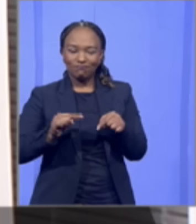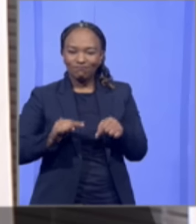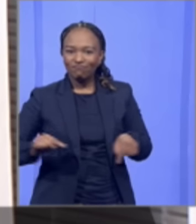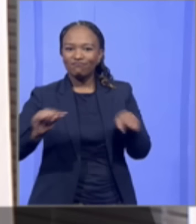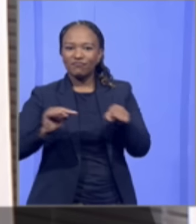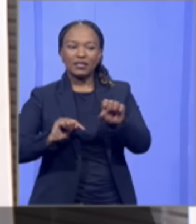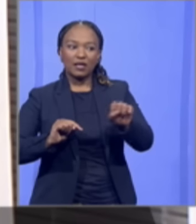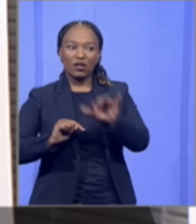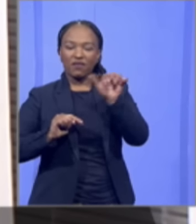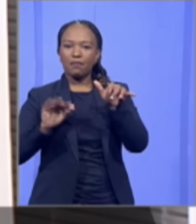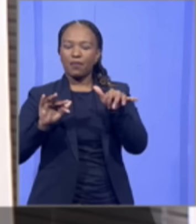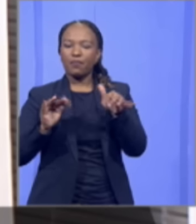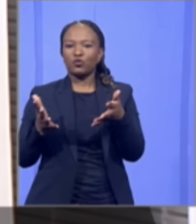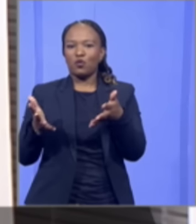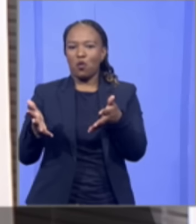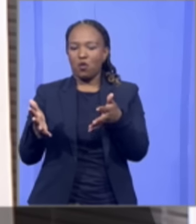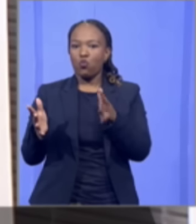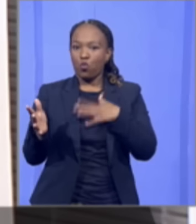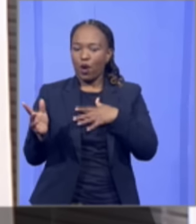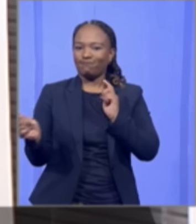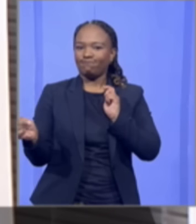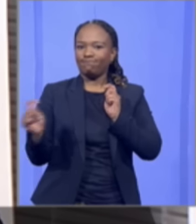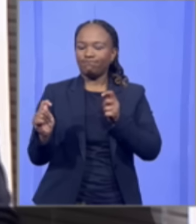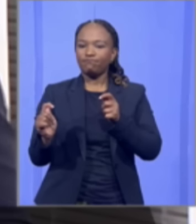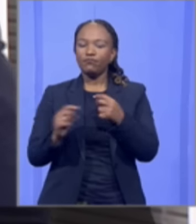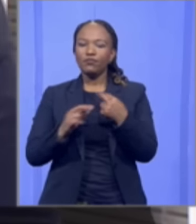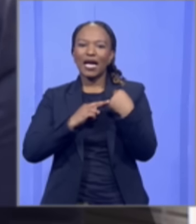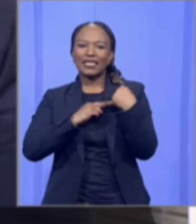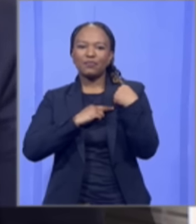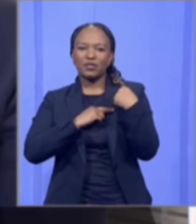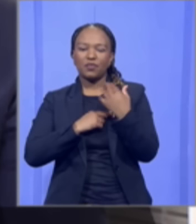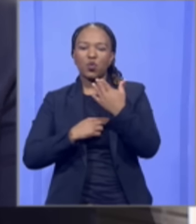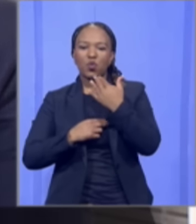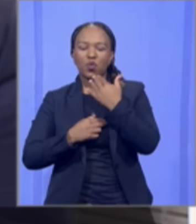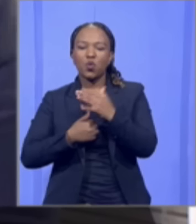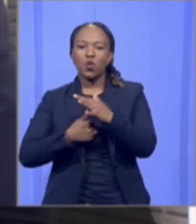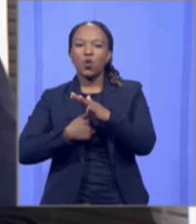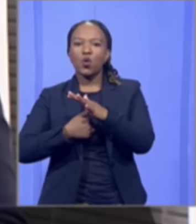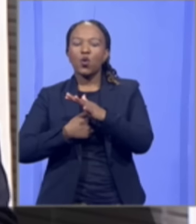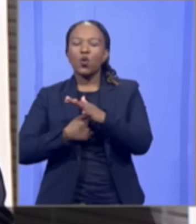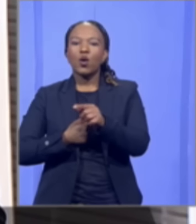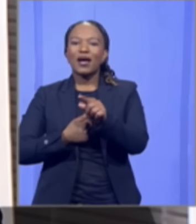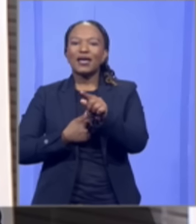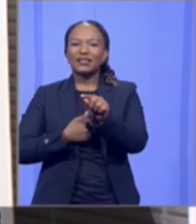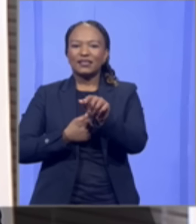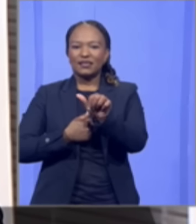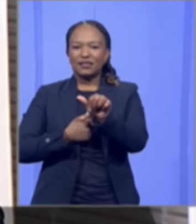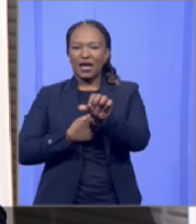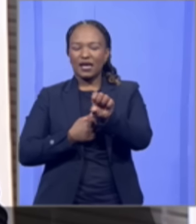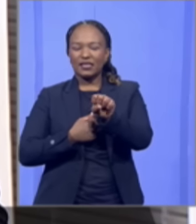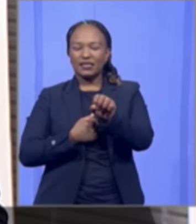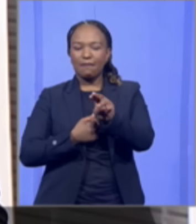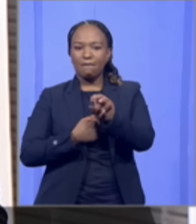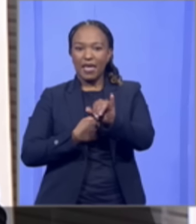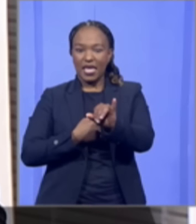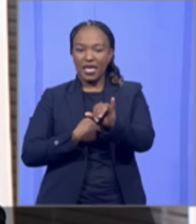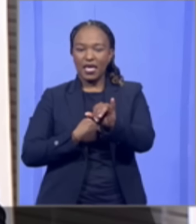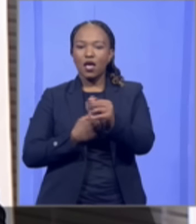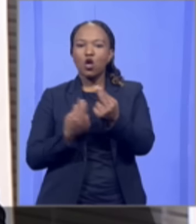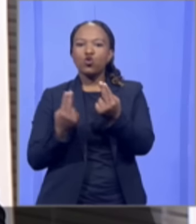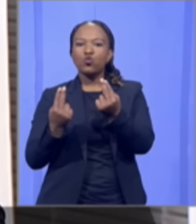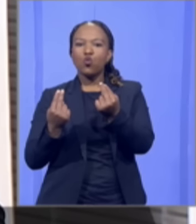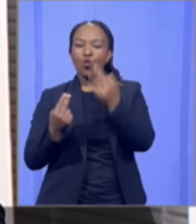Africans. And this mandate is given to MEC Tasneem Motara as the new head of human settlement in